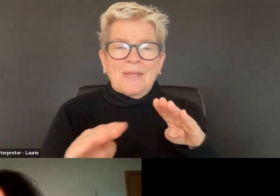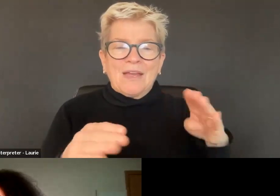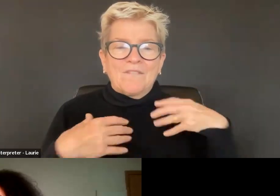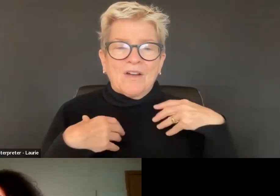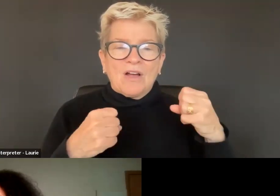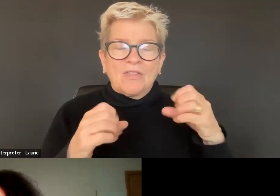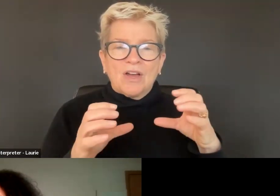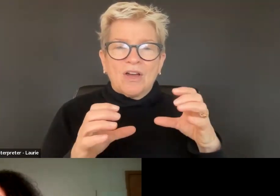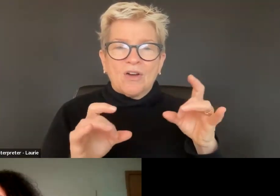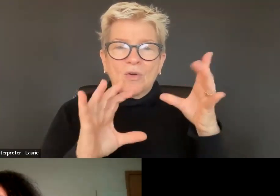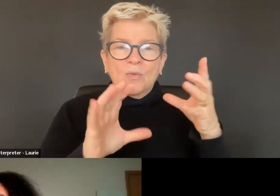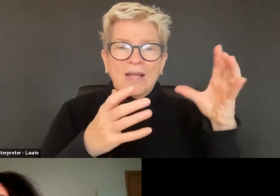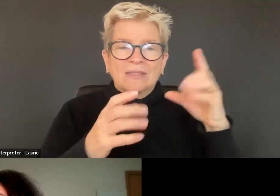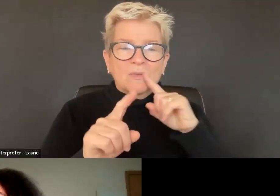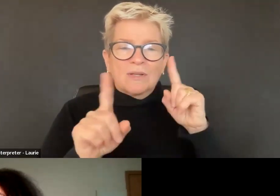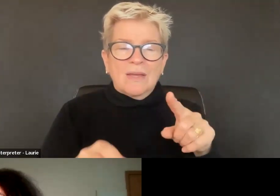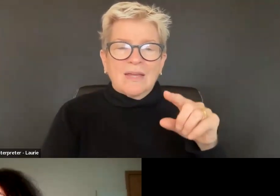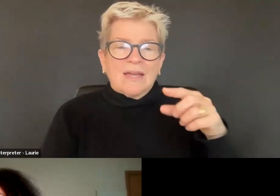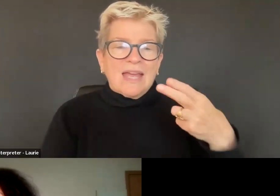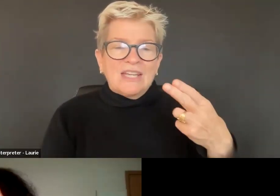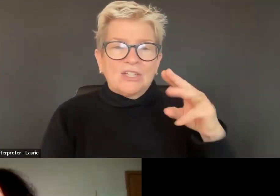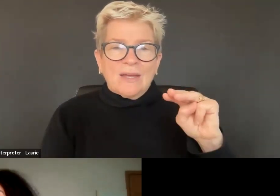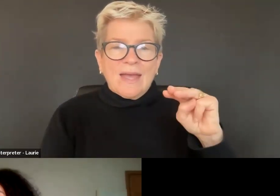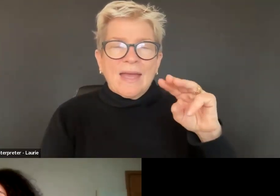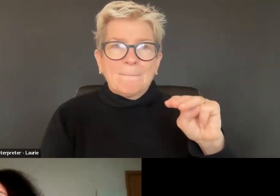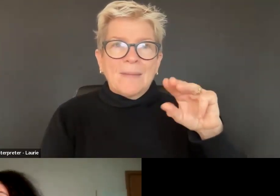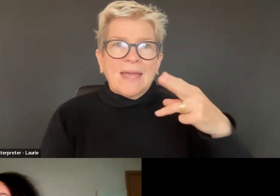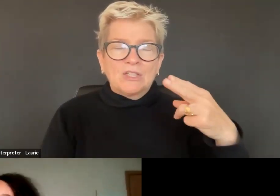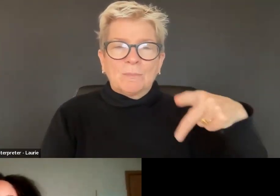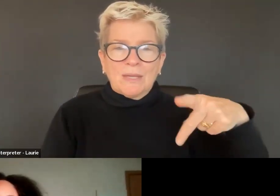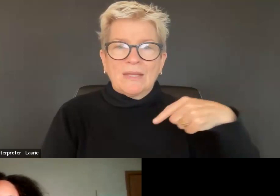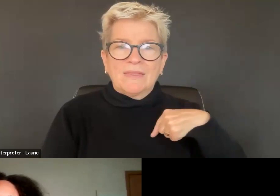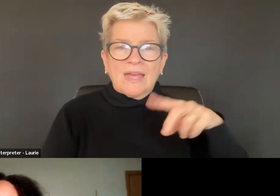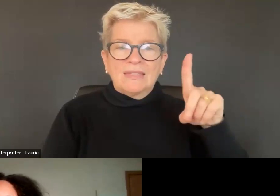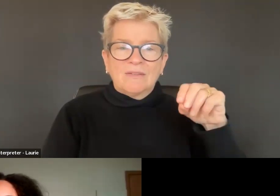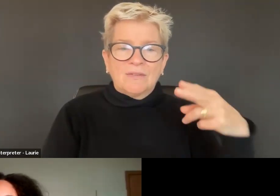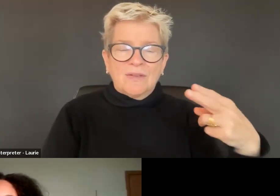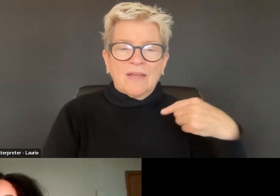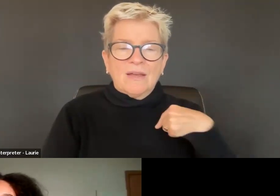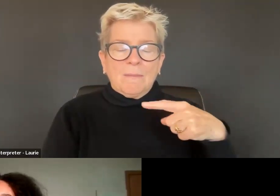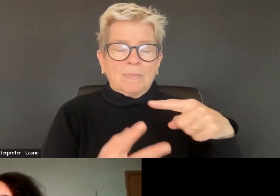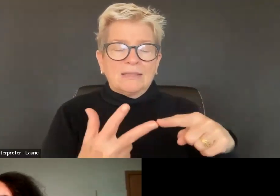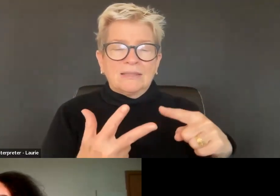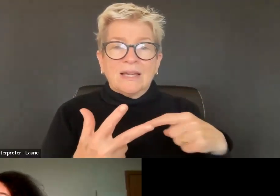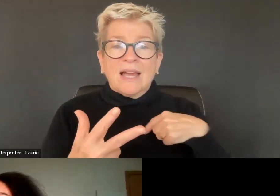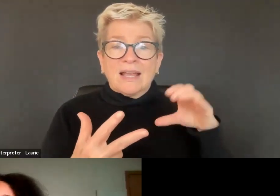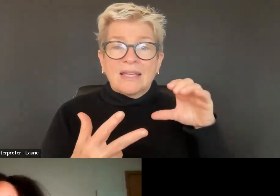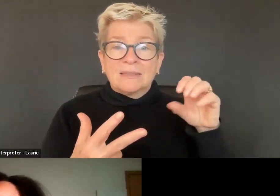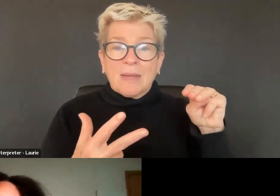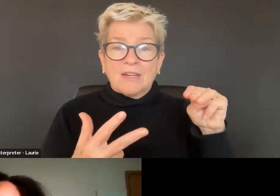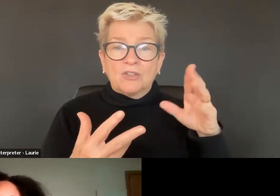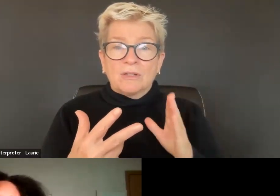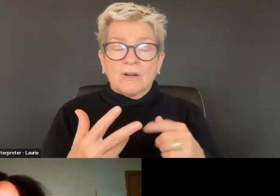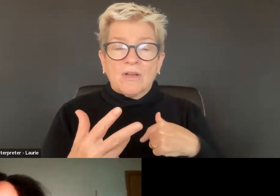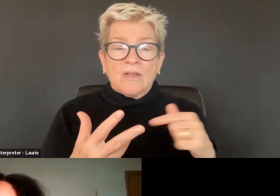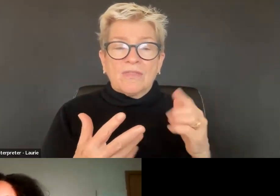who are MHP as defined by Department of Health, and then a behavioral health case manager who provide